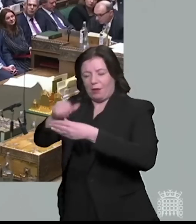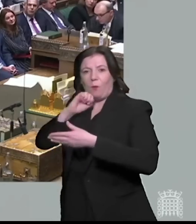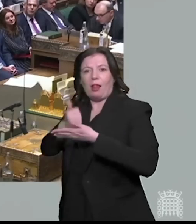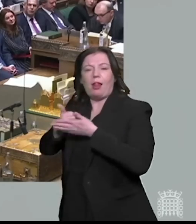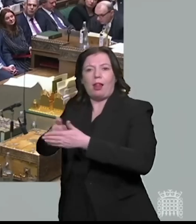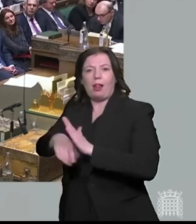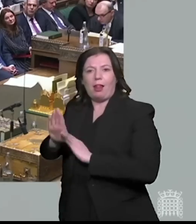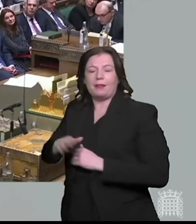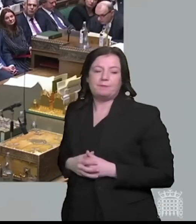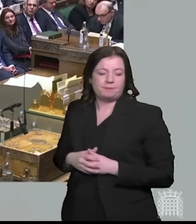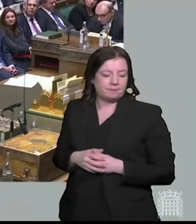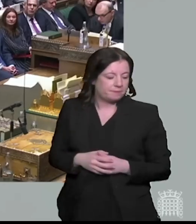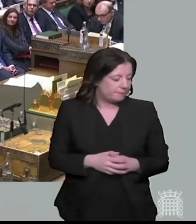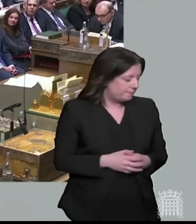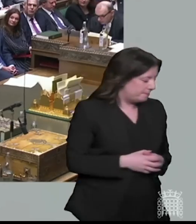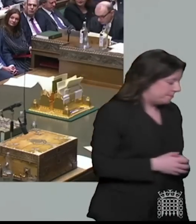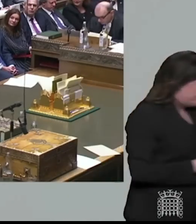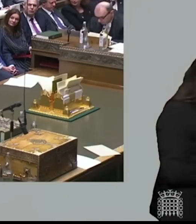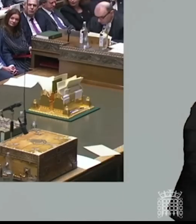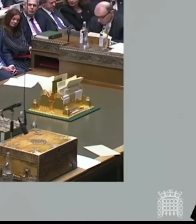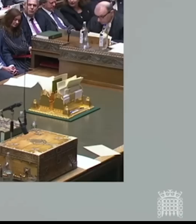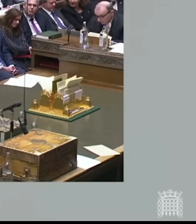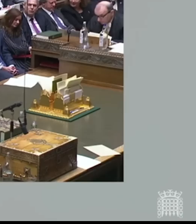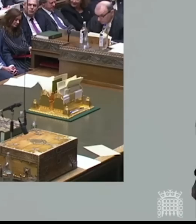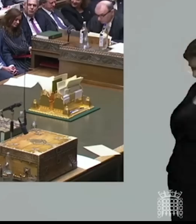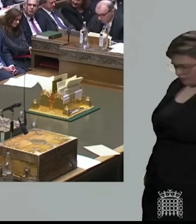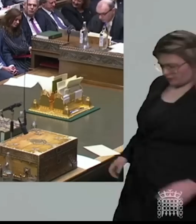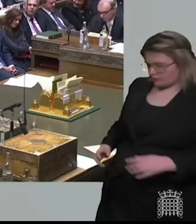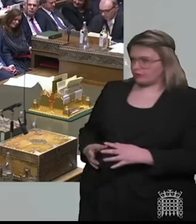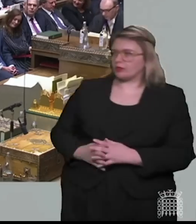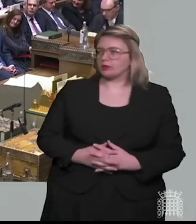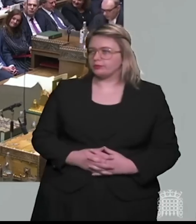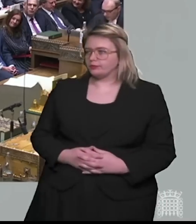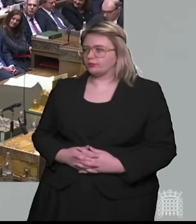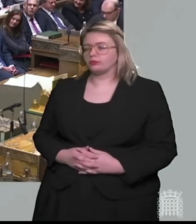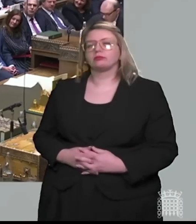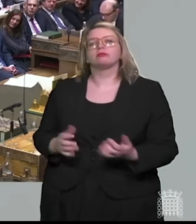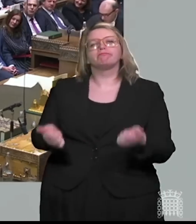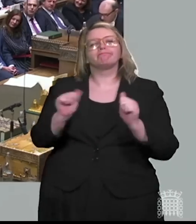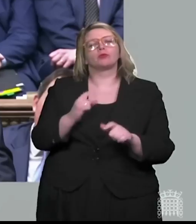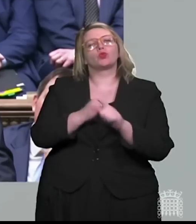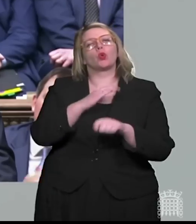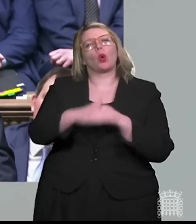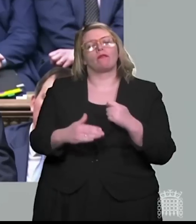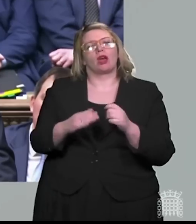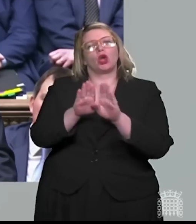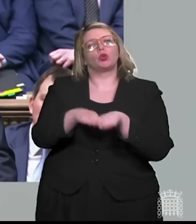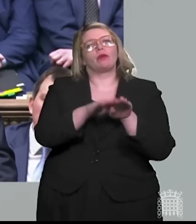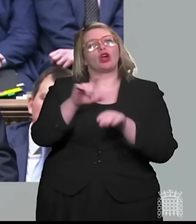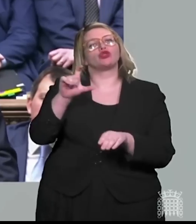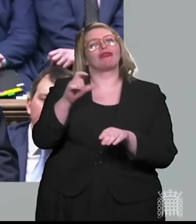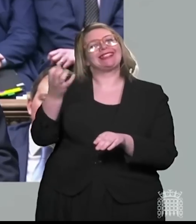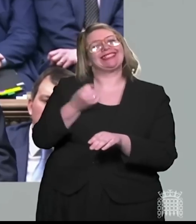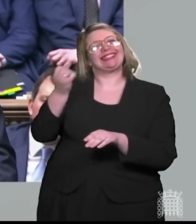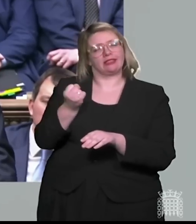The next set of employment reforms affects those on universal credit without a health condition who are looking for work or on